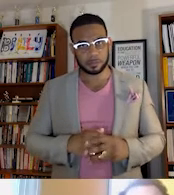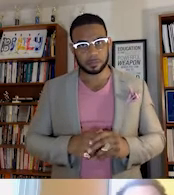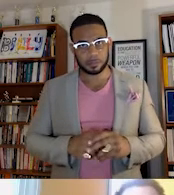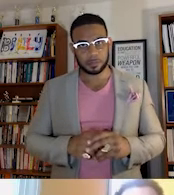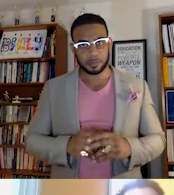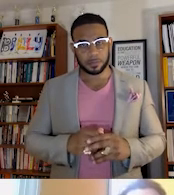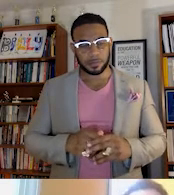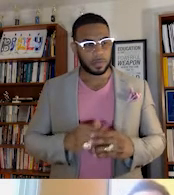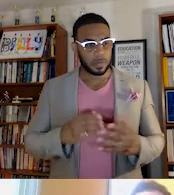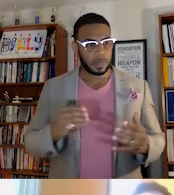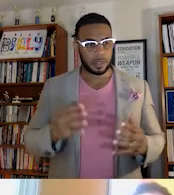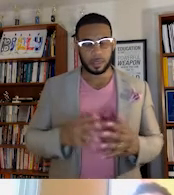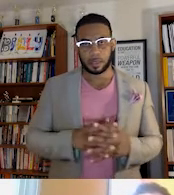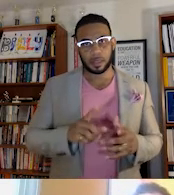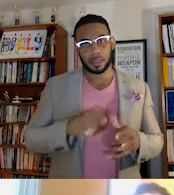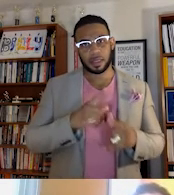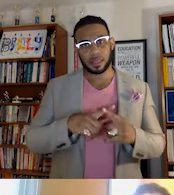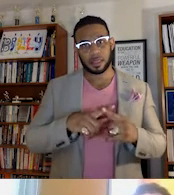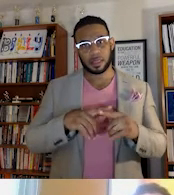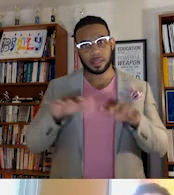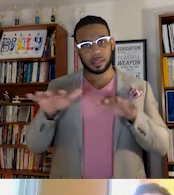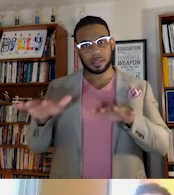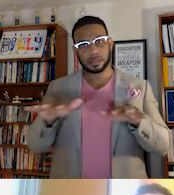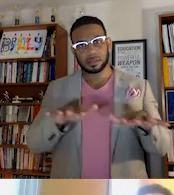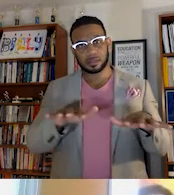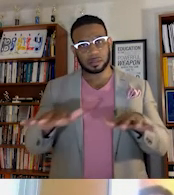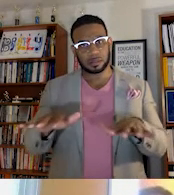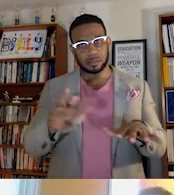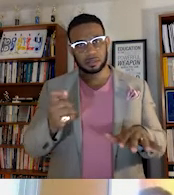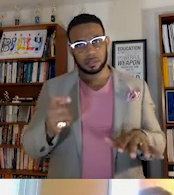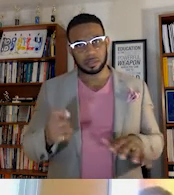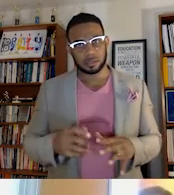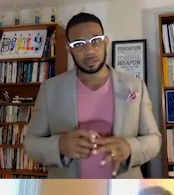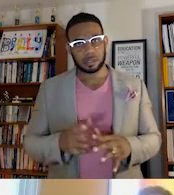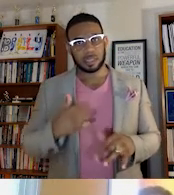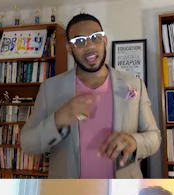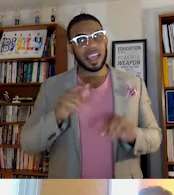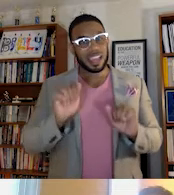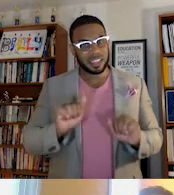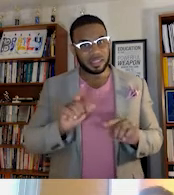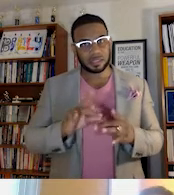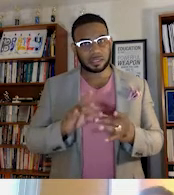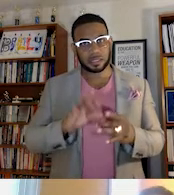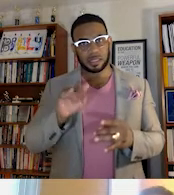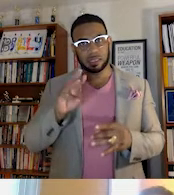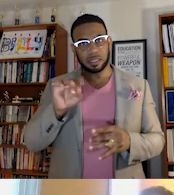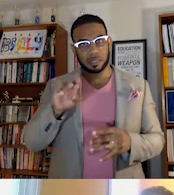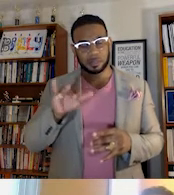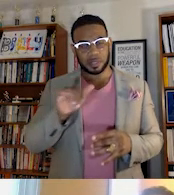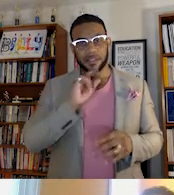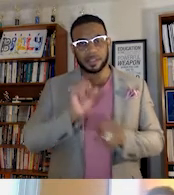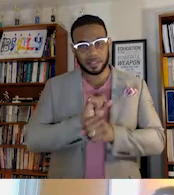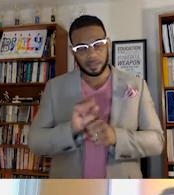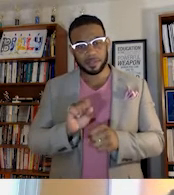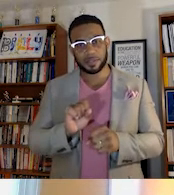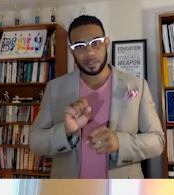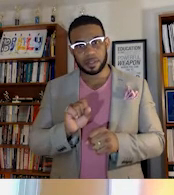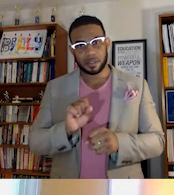kicked off. And then it kind of dies down a little bit. I can say that the media is